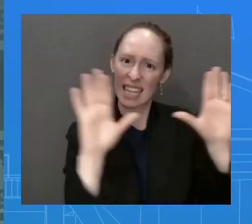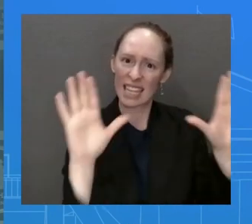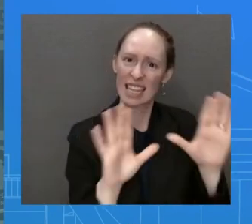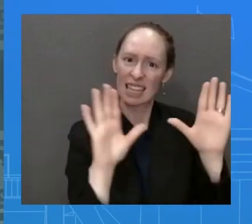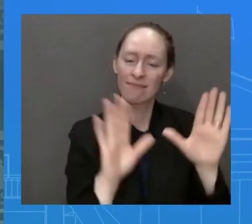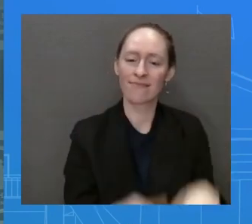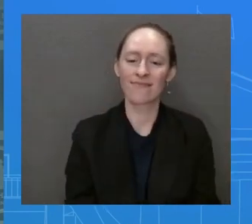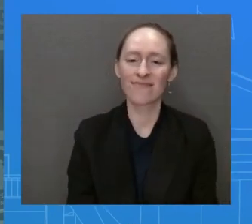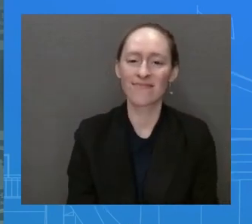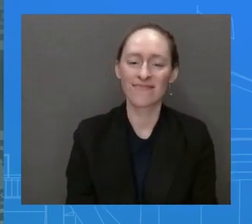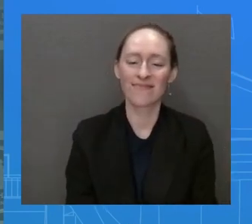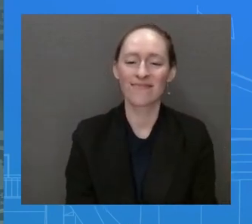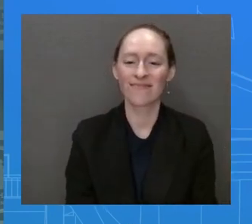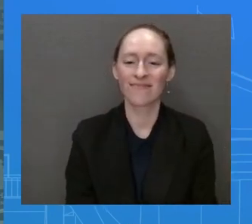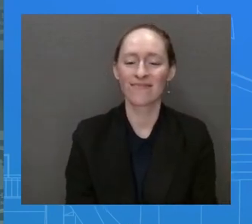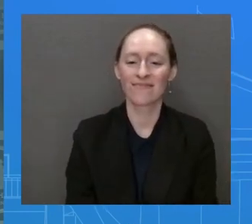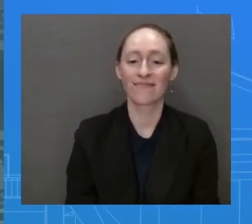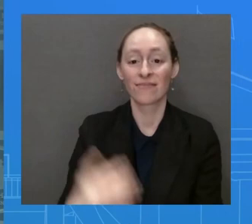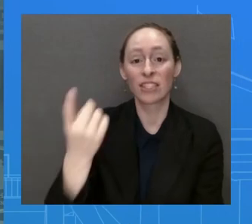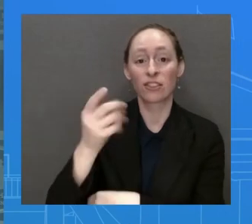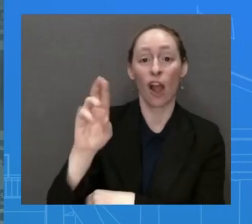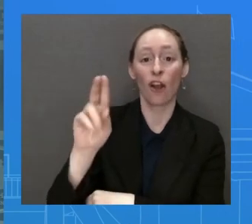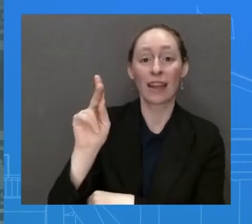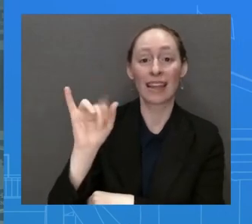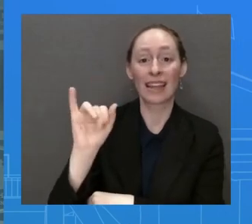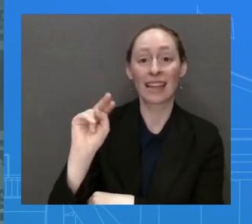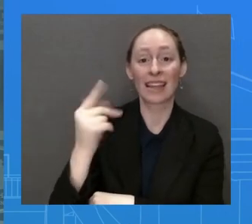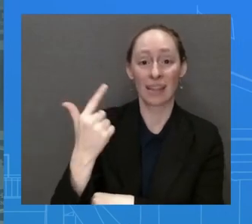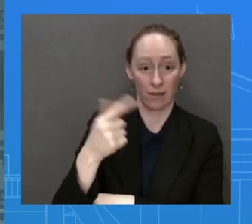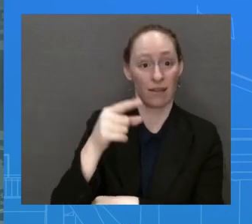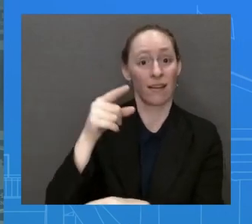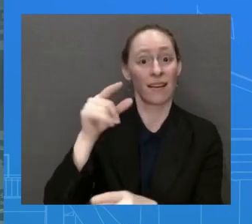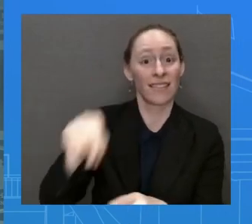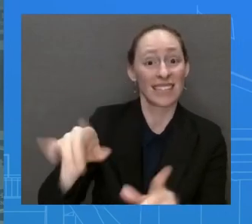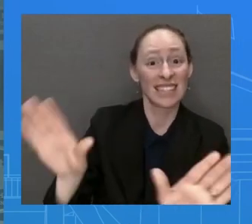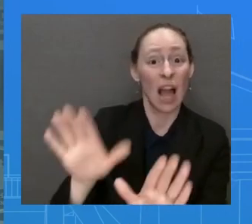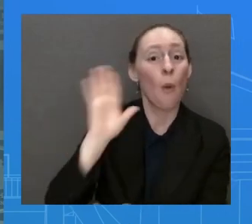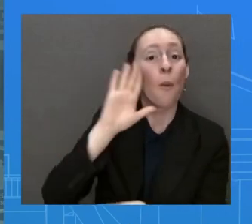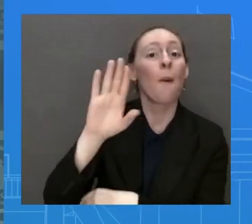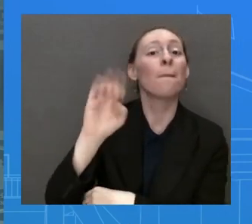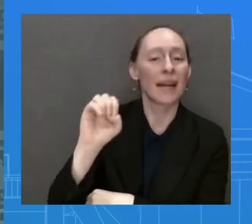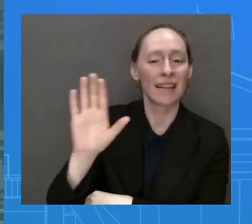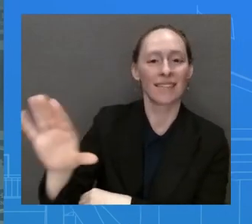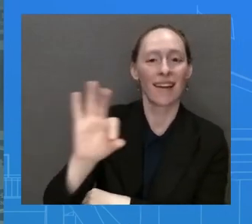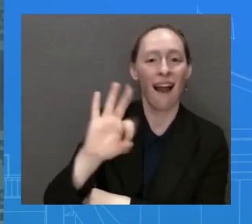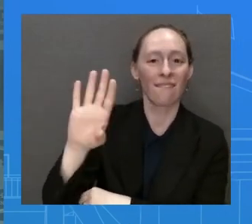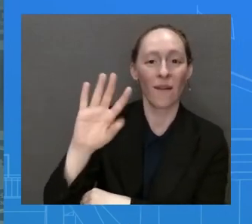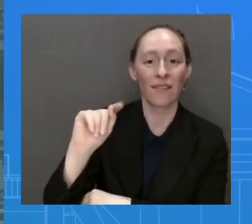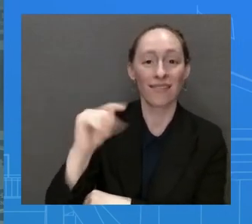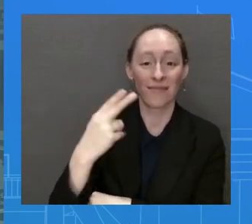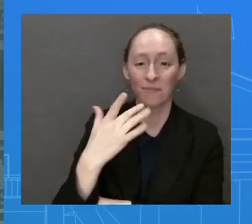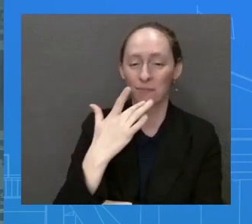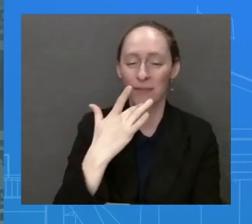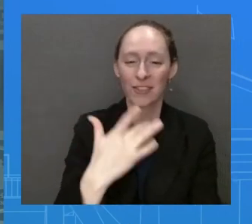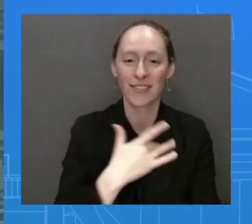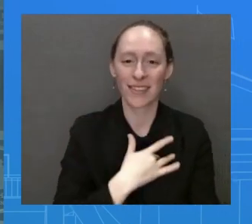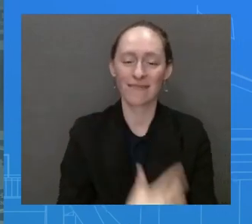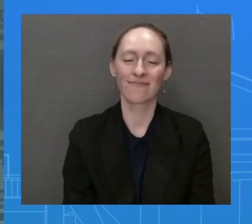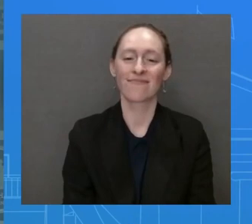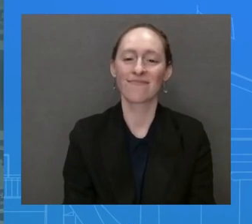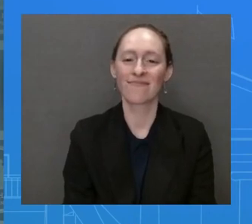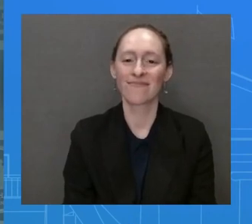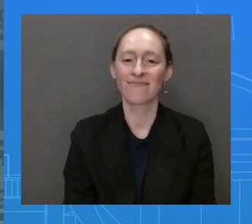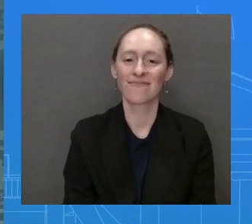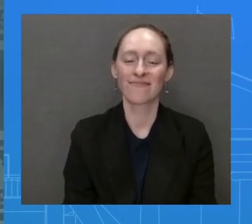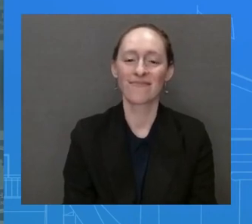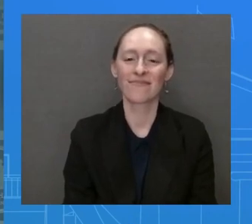inflection point in history, and the president will deliver remarks reflecting on Dr. King's life and legacy. And